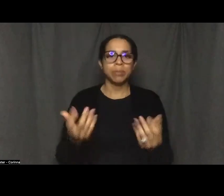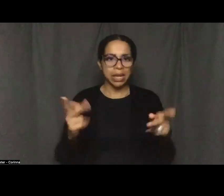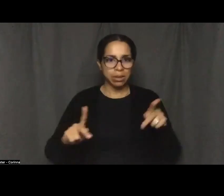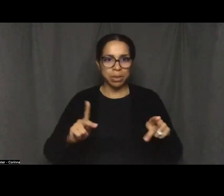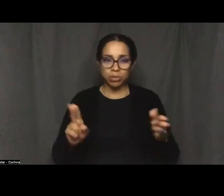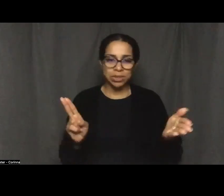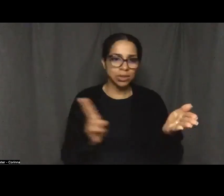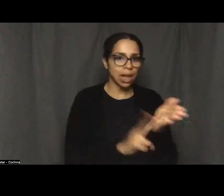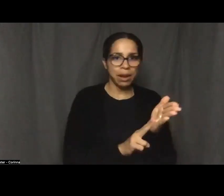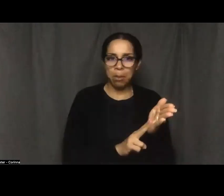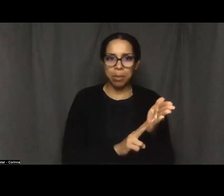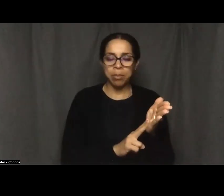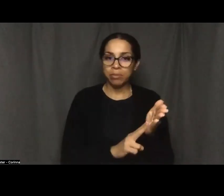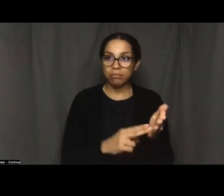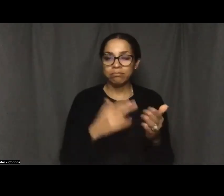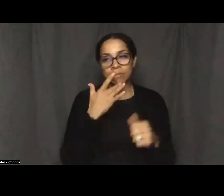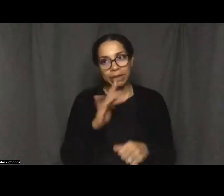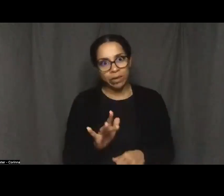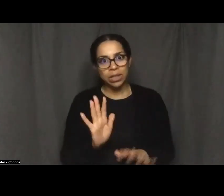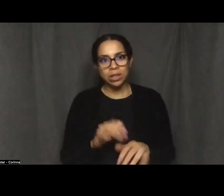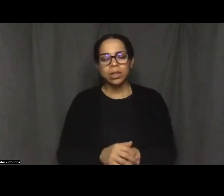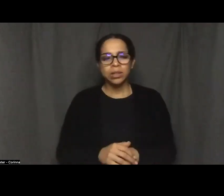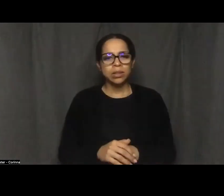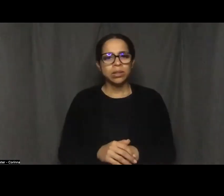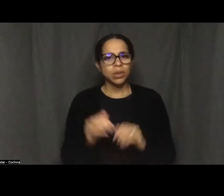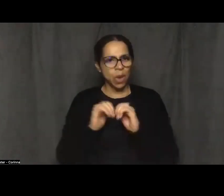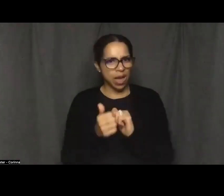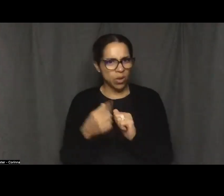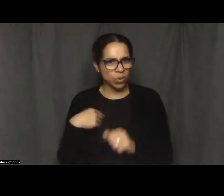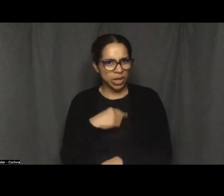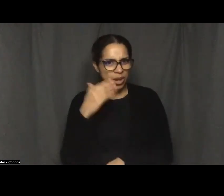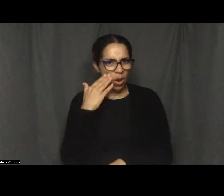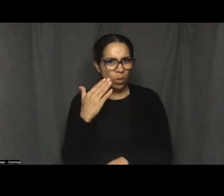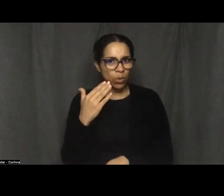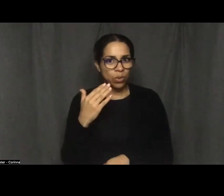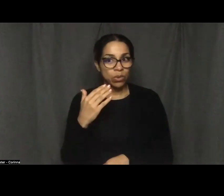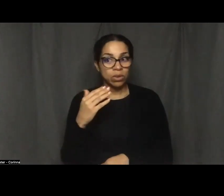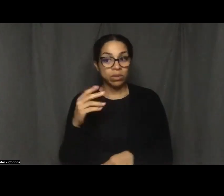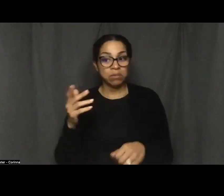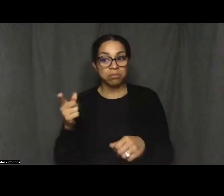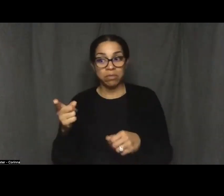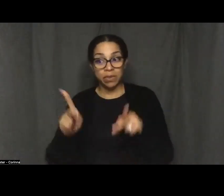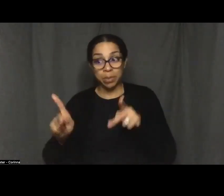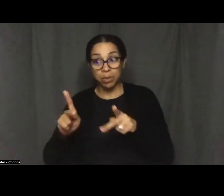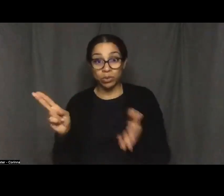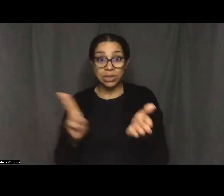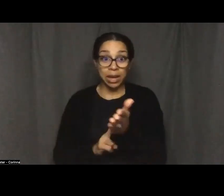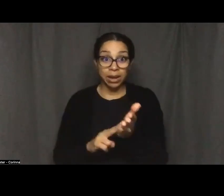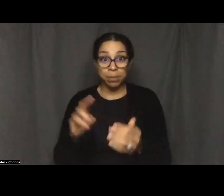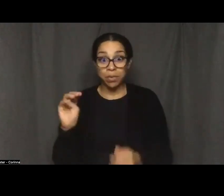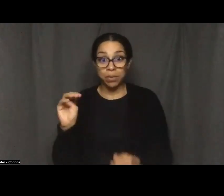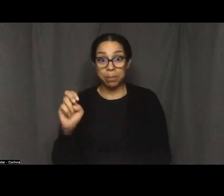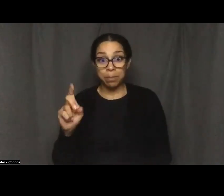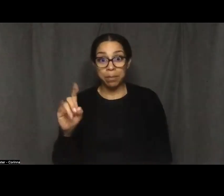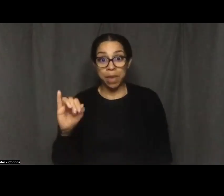a way for us to be able to know whether or not the people who signed up for the Medicaid, like actually said Medicaid,